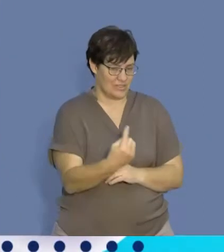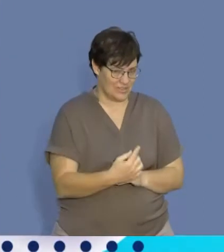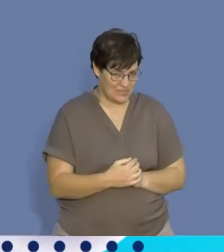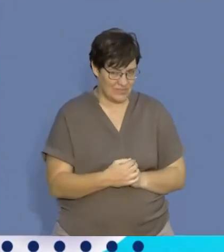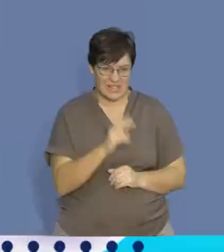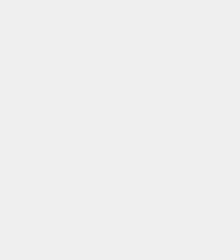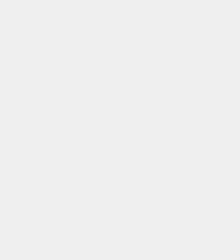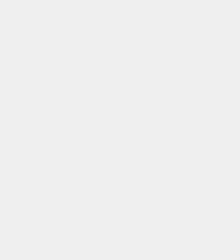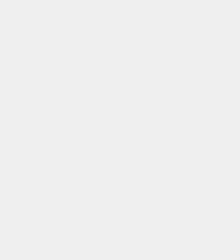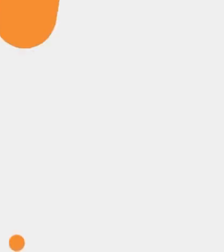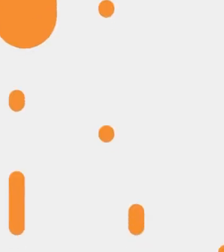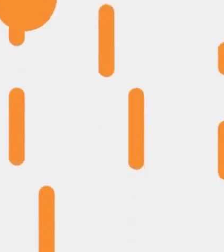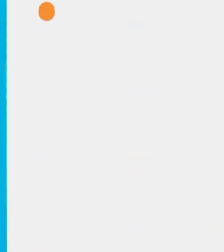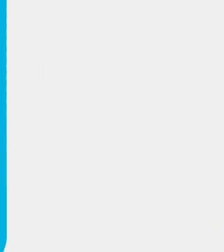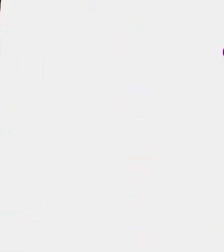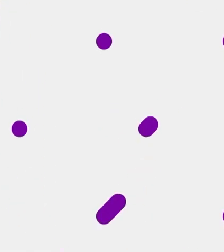couple of minutes.